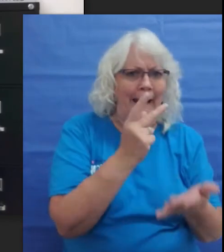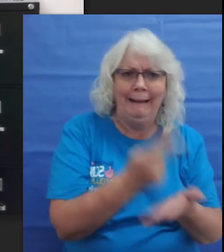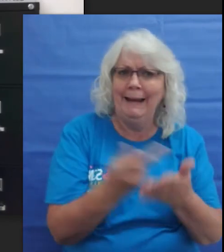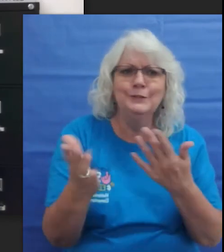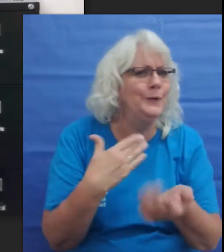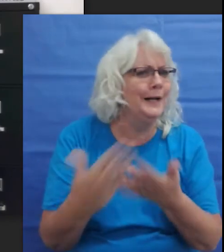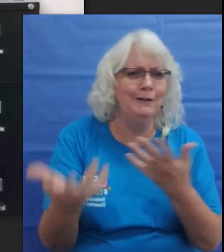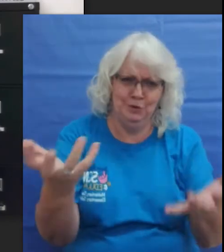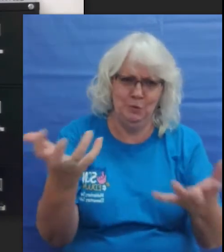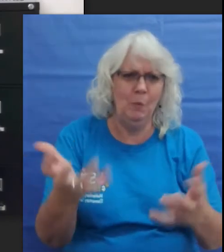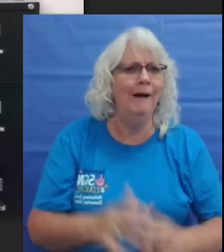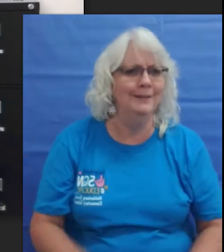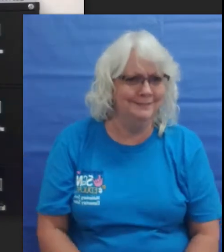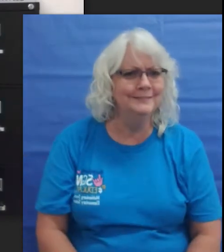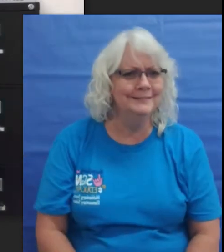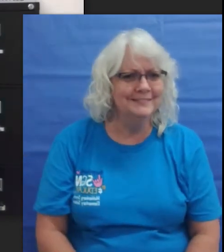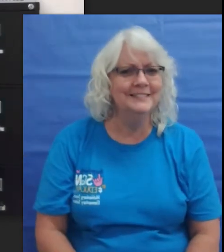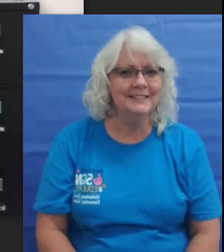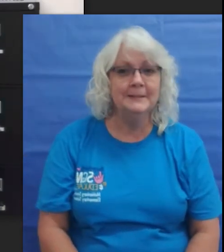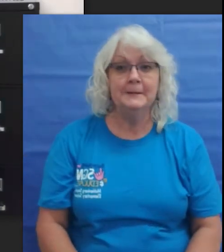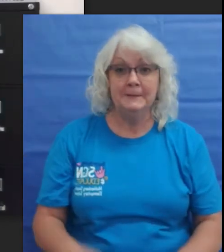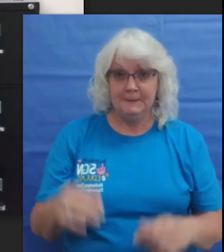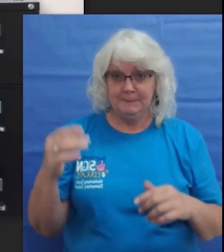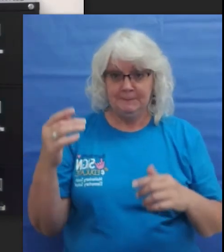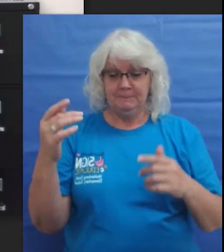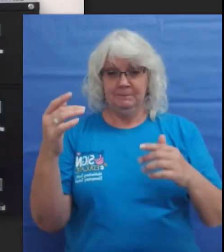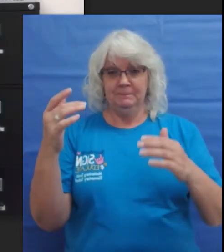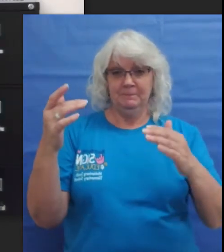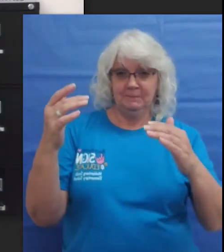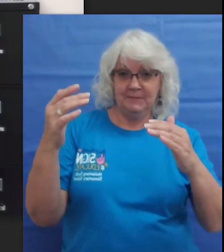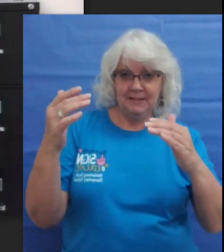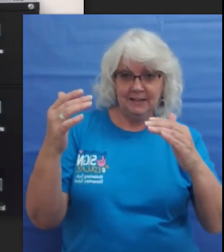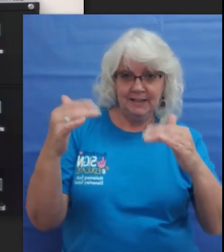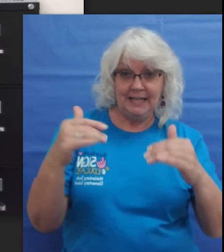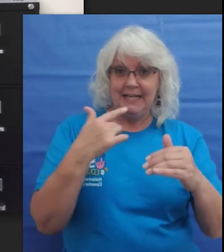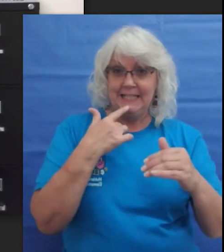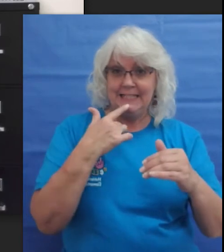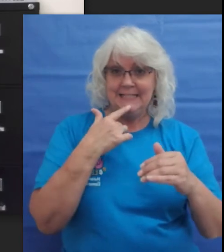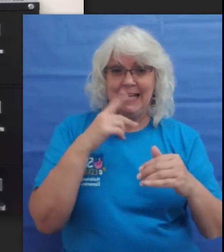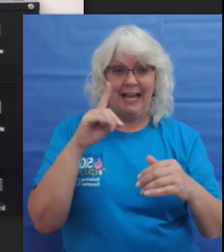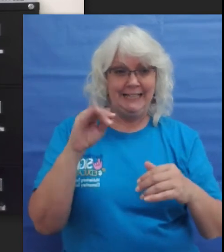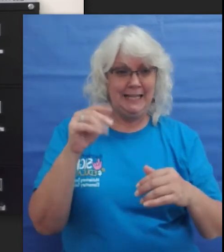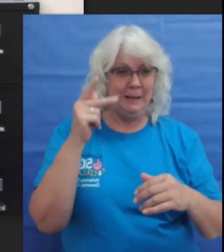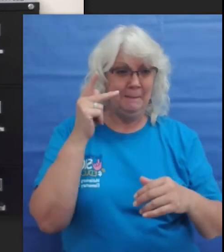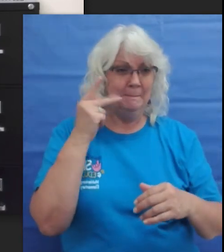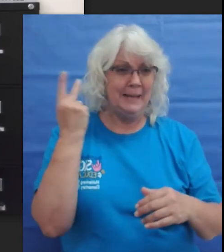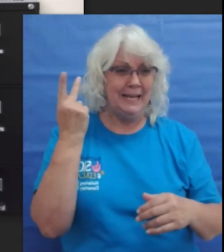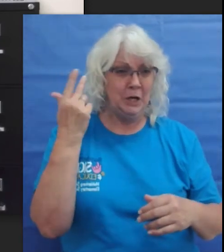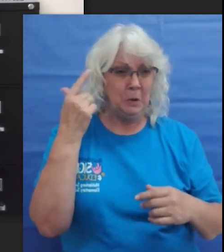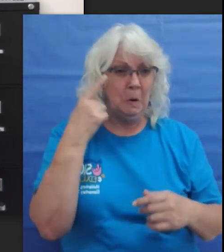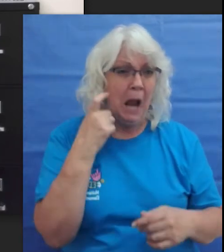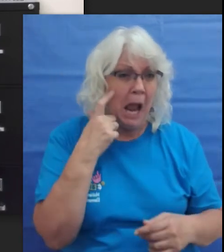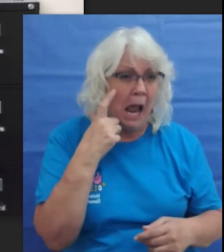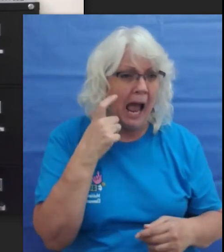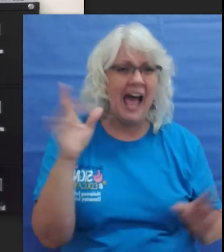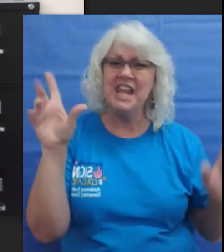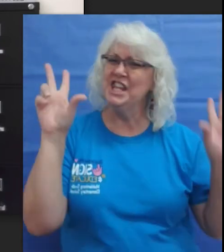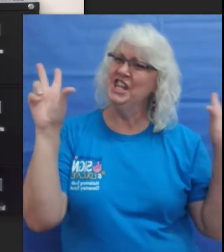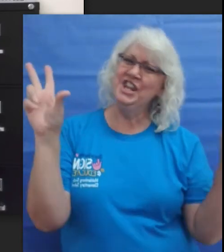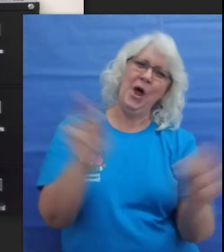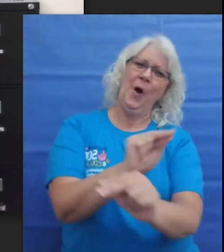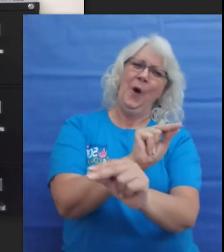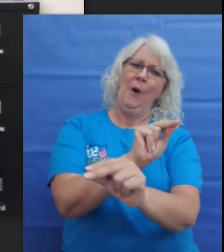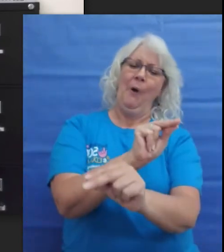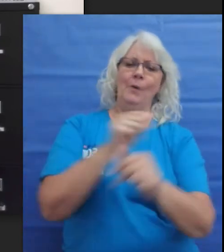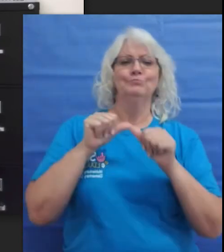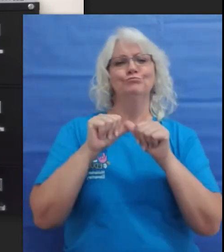him to step in. And then down here at the bottom, it says, did Pete cry? Goodness, no. He just kept walking along and singing his